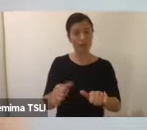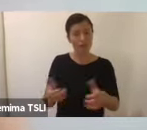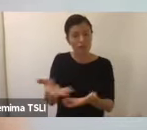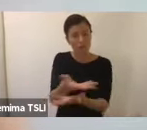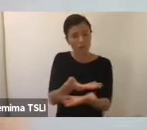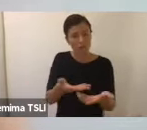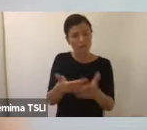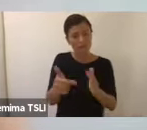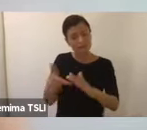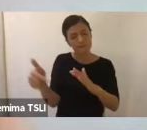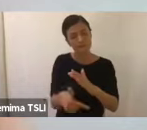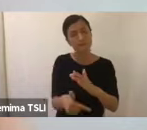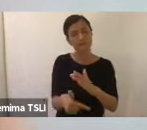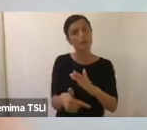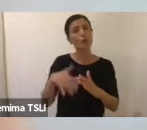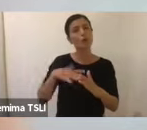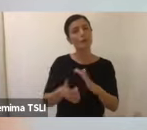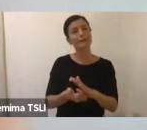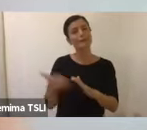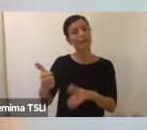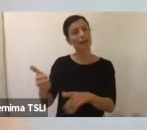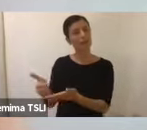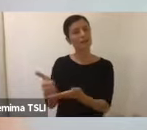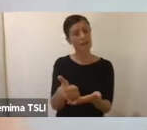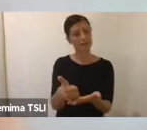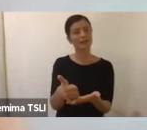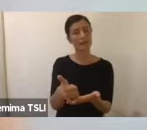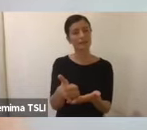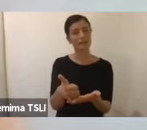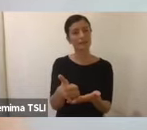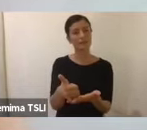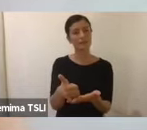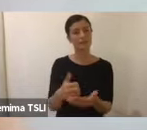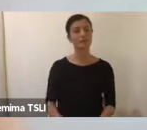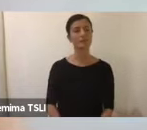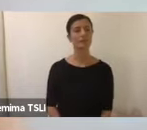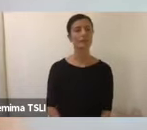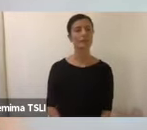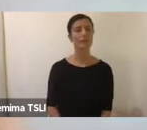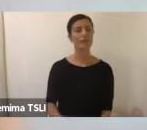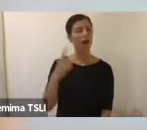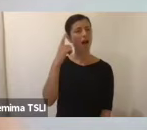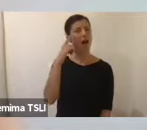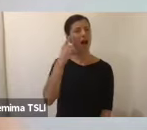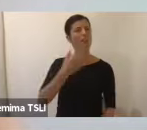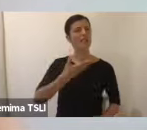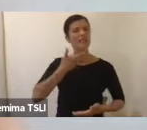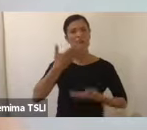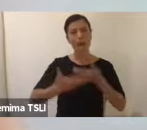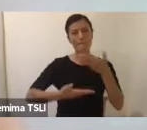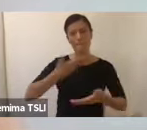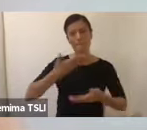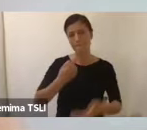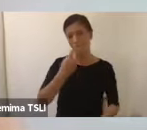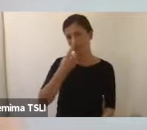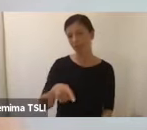I think it's a myth that it's the intention of anti-racist work to shame white people and of course unhelpful guilt does come